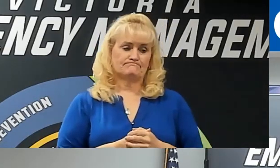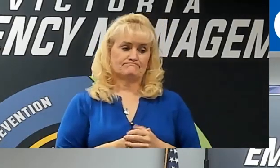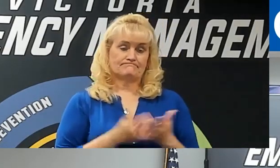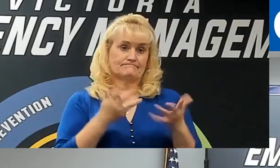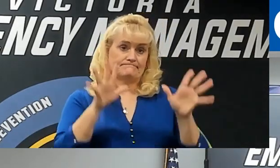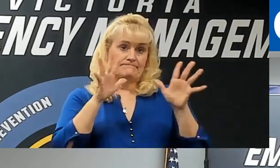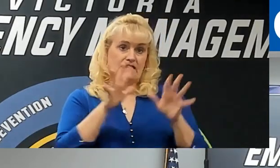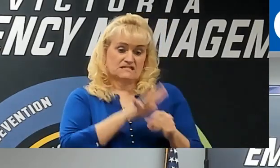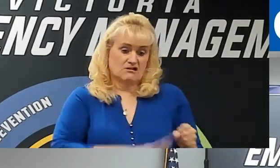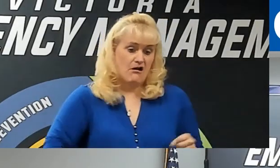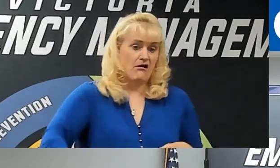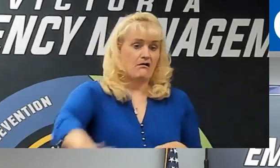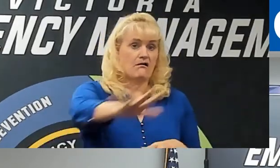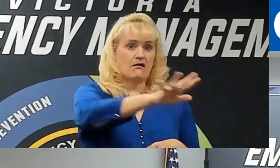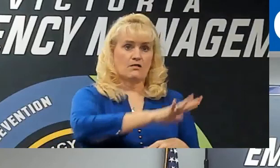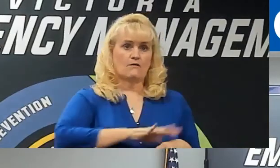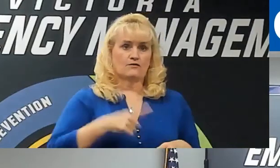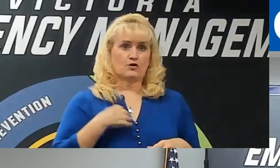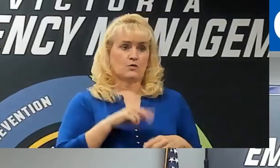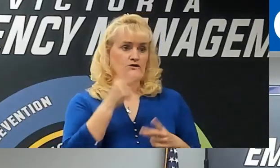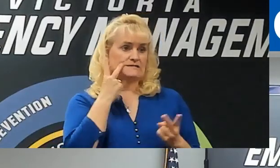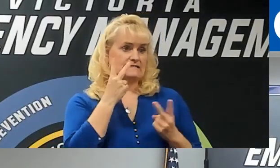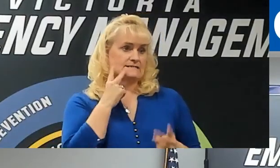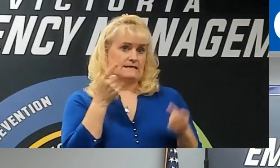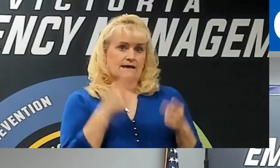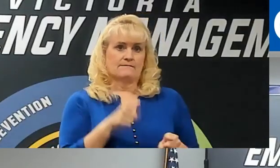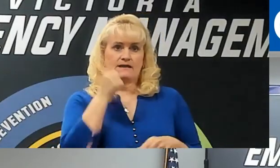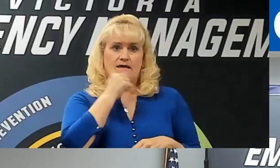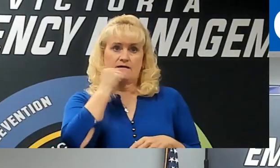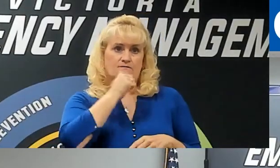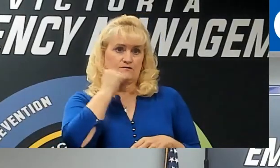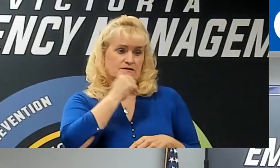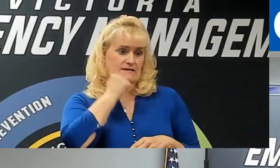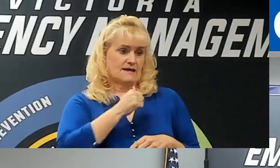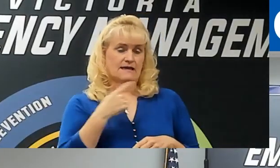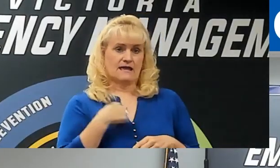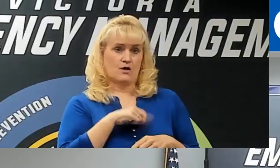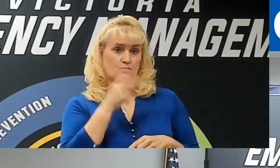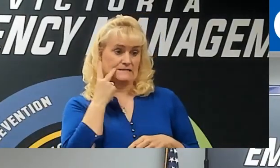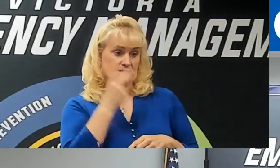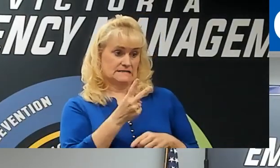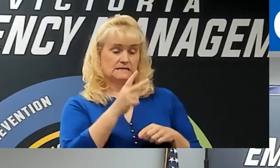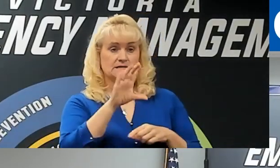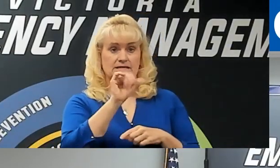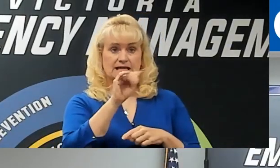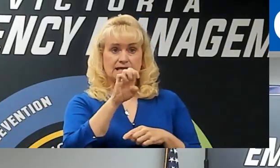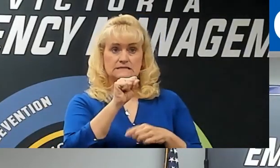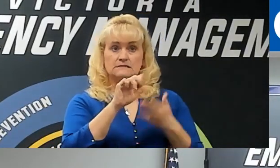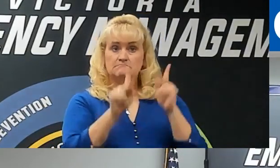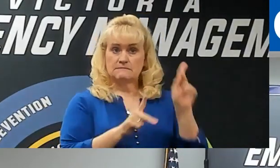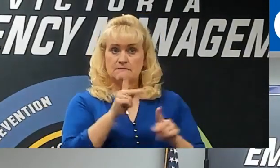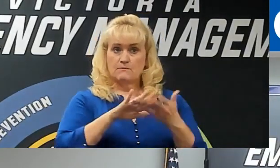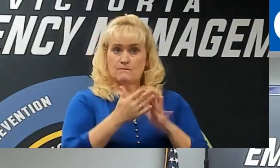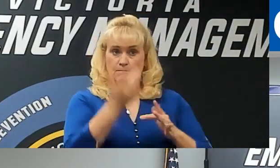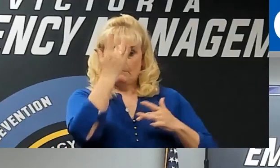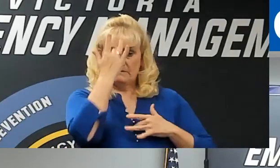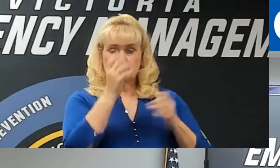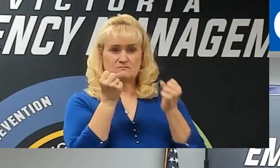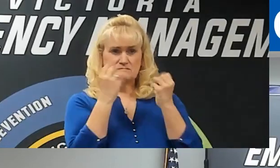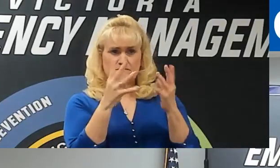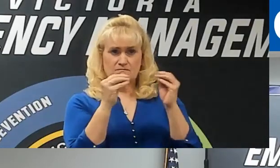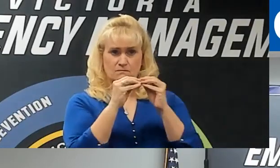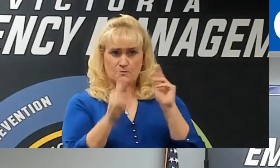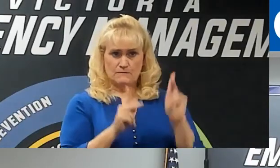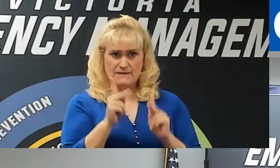all over. So, and we're seeing it every day. We see the cases of the people that get sick, but there's a lot more who get sick and have mild